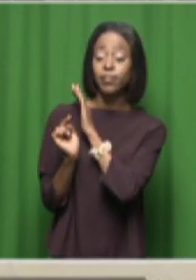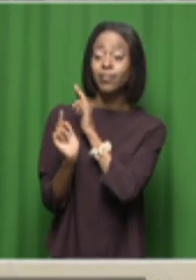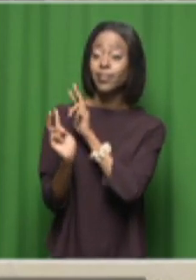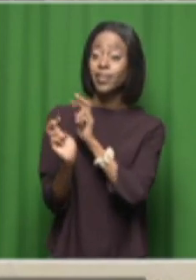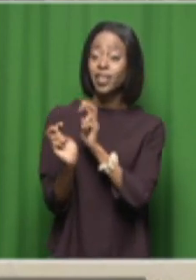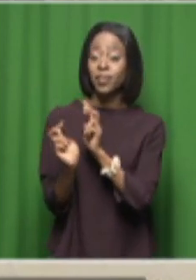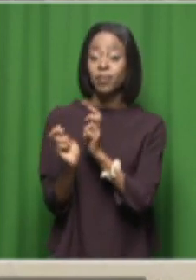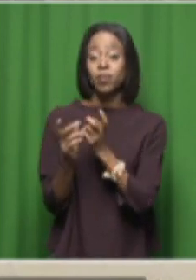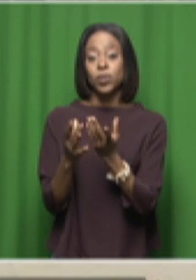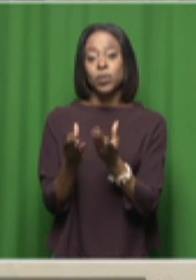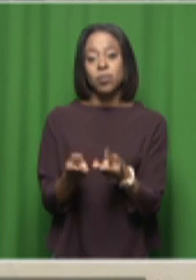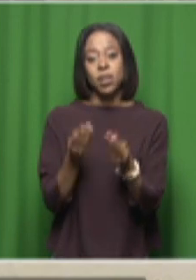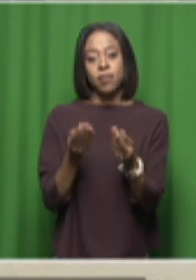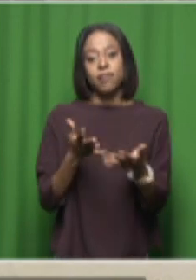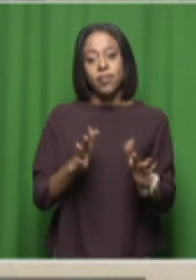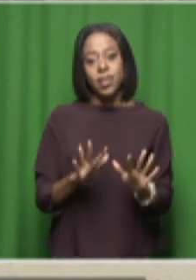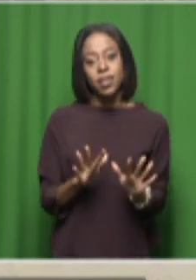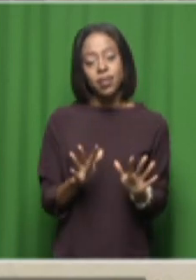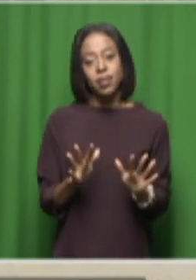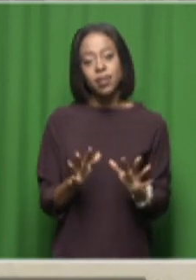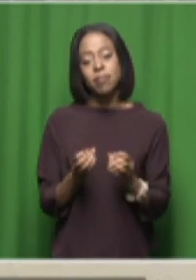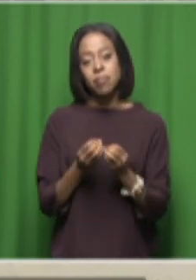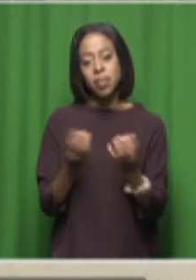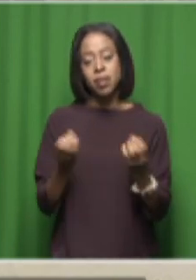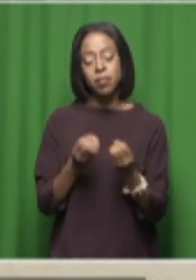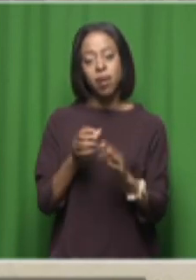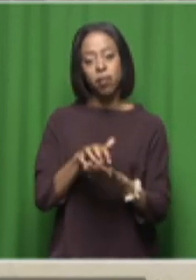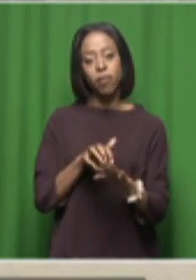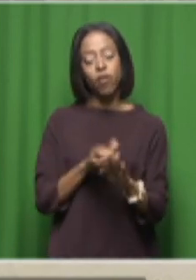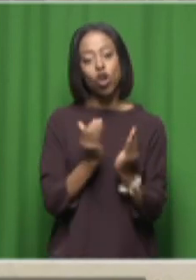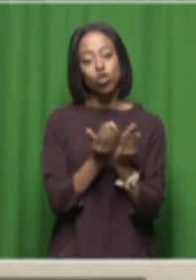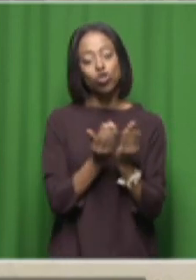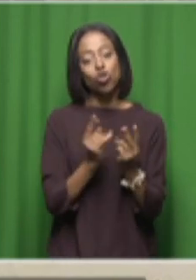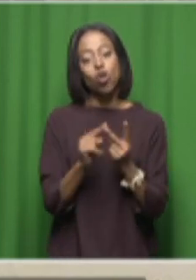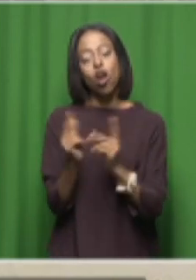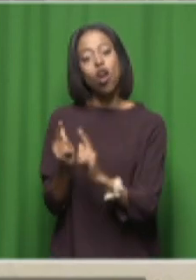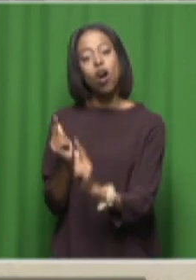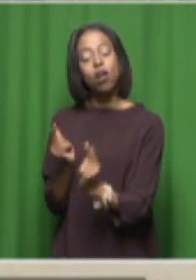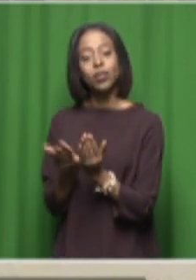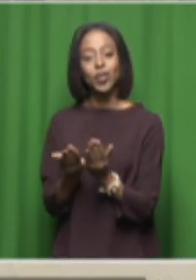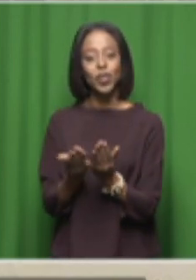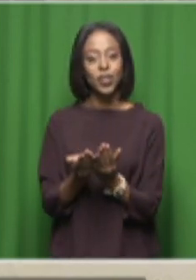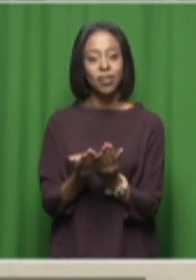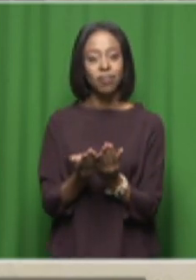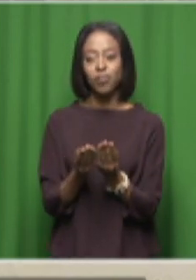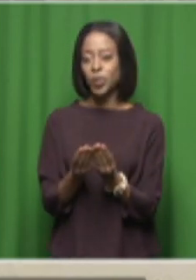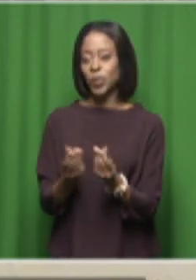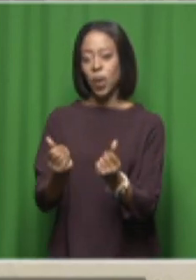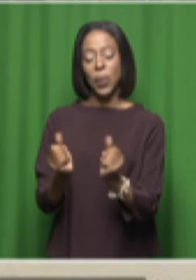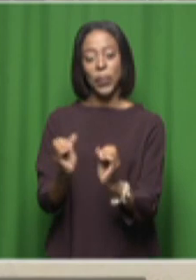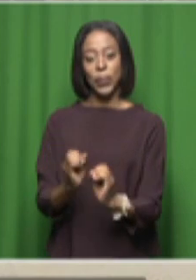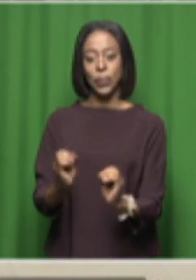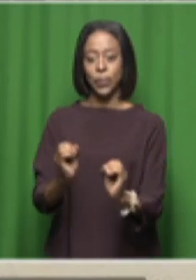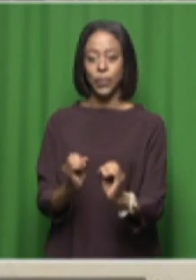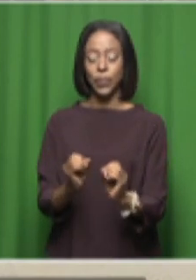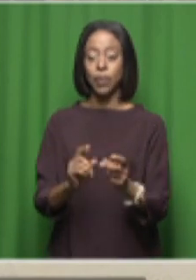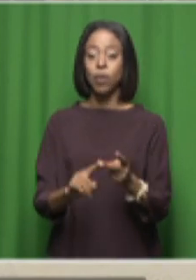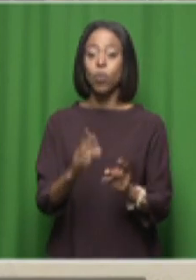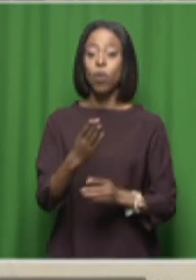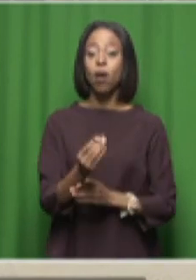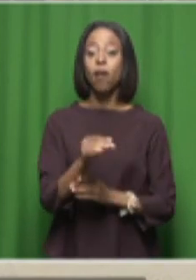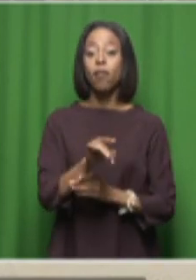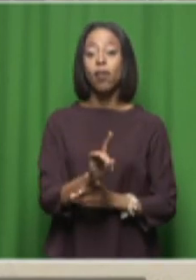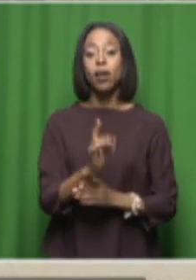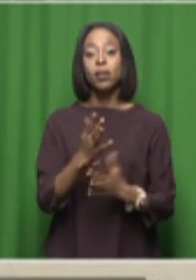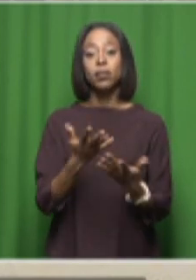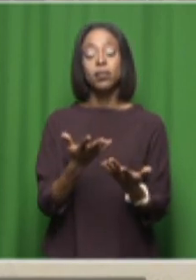issues that we've inherited in many of the rural schools, in the township schools, that has also not been addressed. We've got,